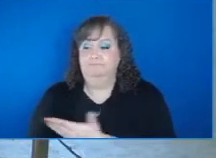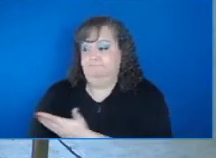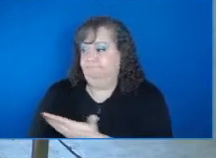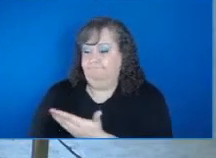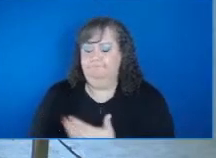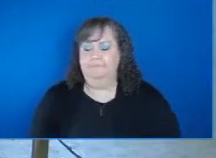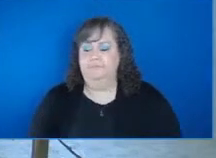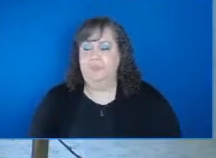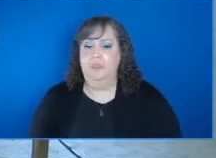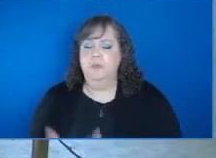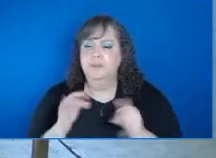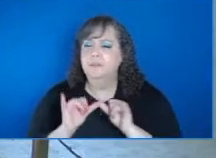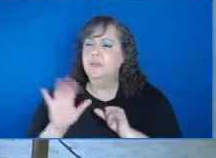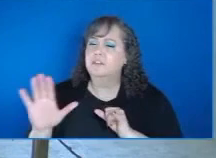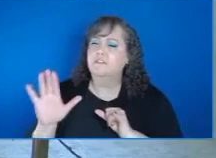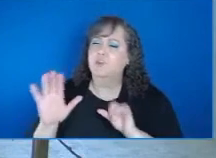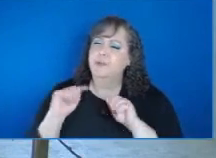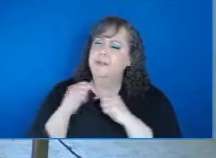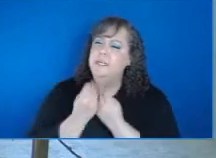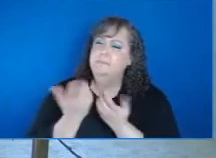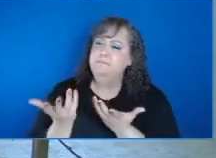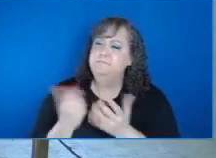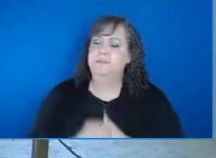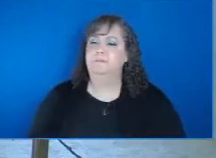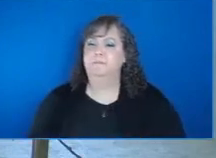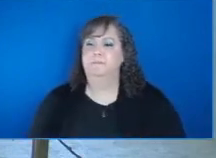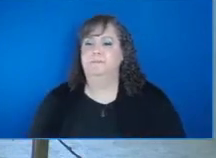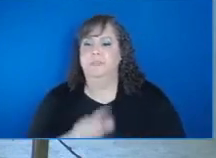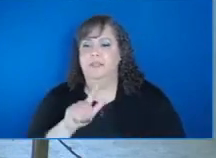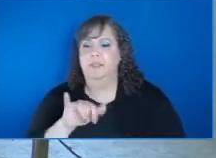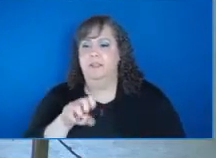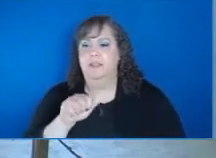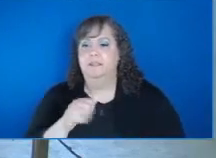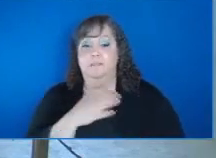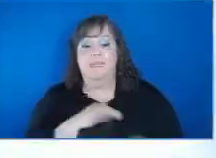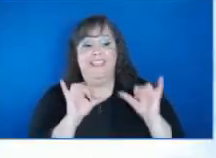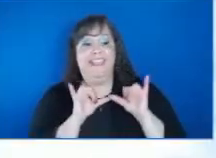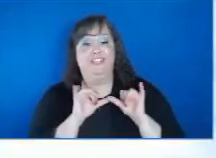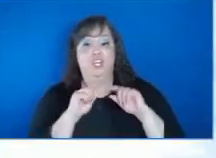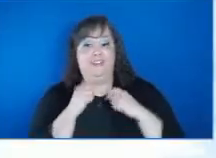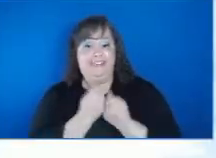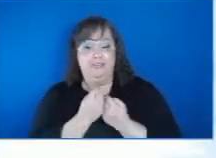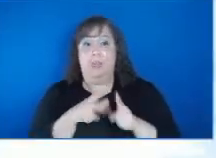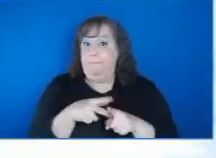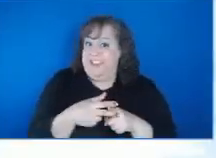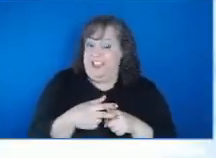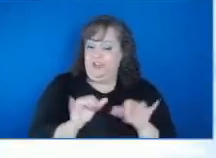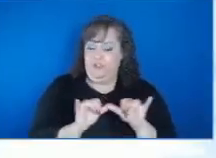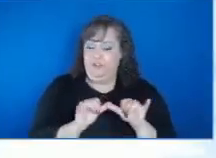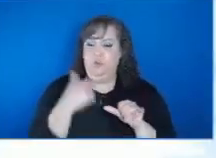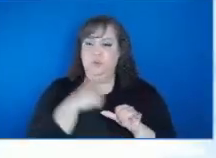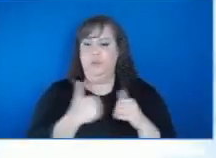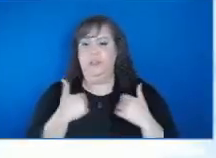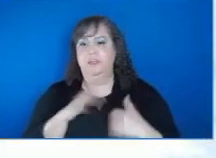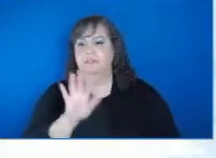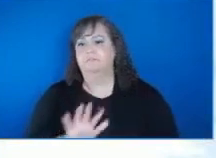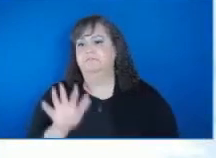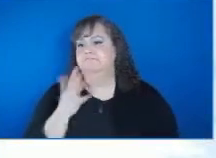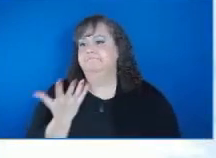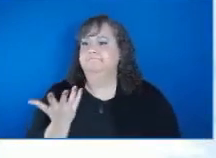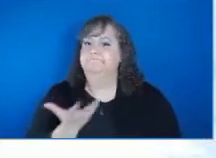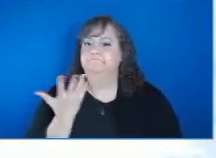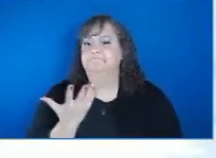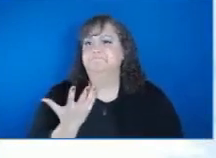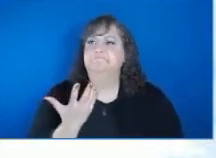size of your team there? My engineering team. So mechanical engineering, we have about, I want to say like a handful,